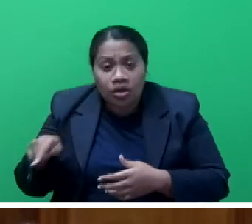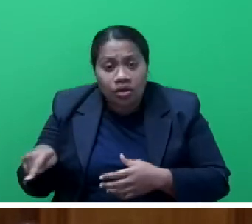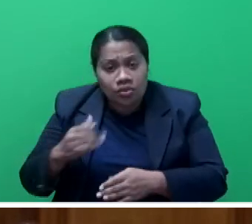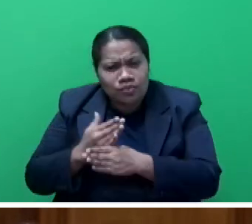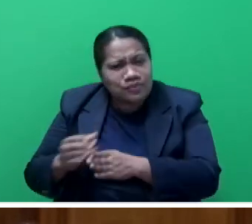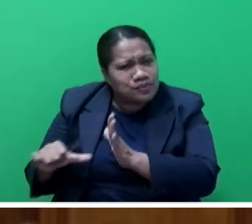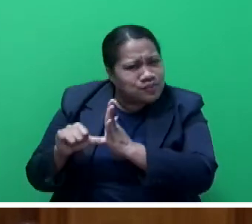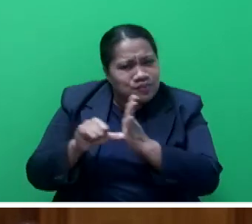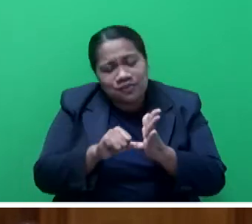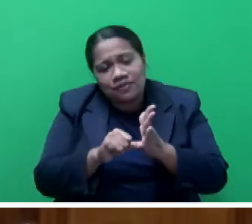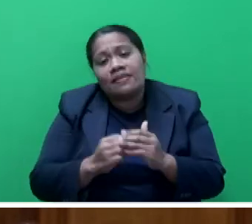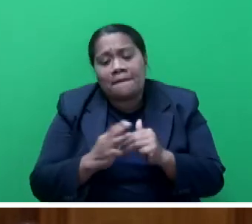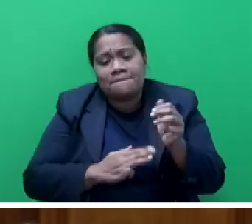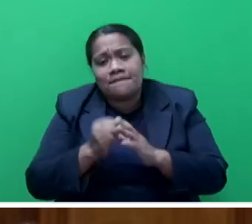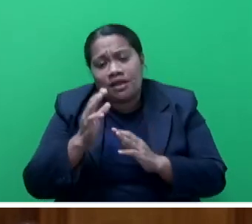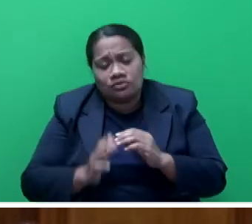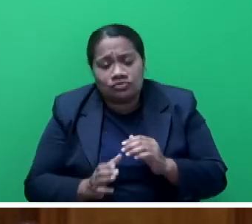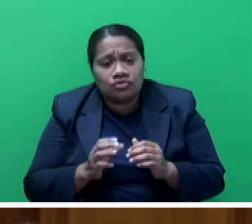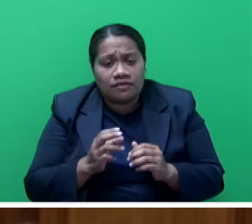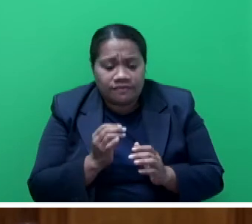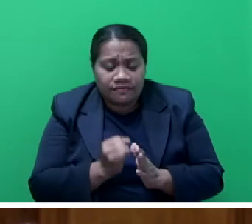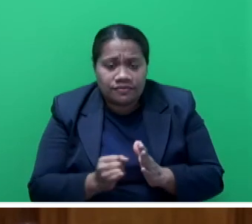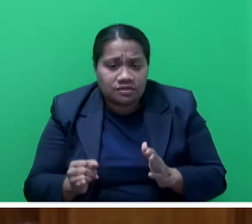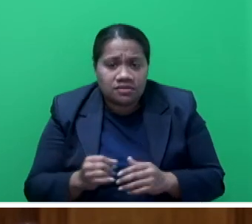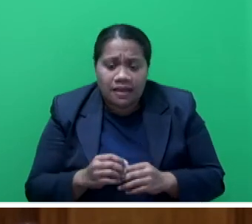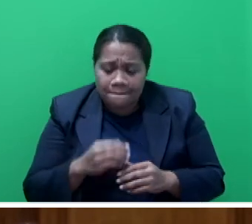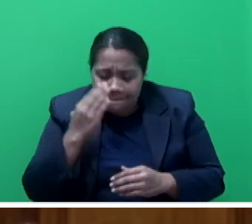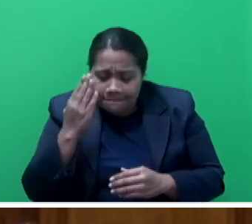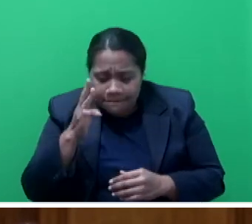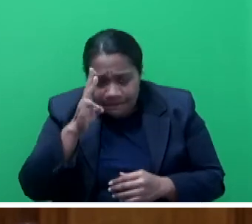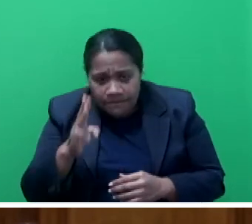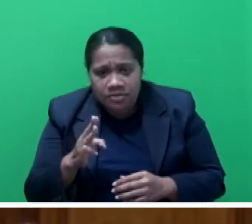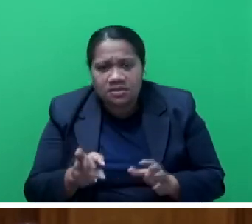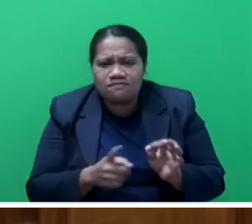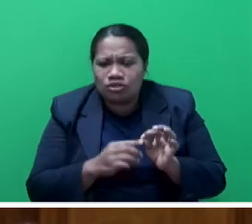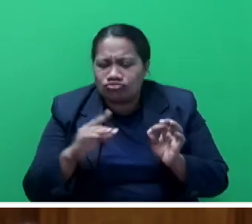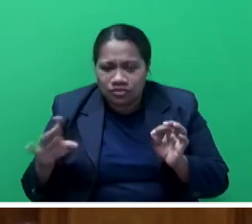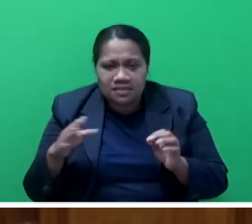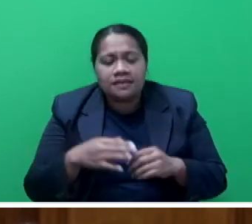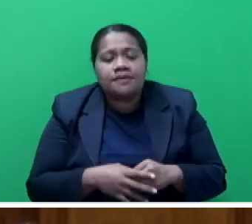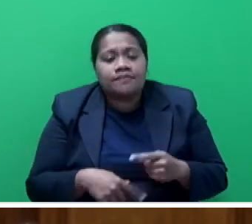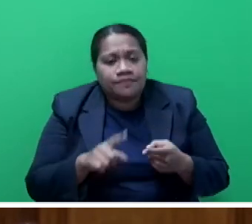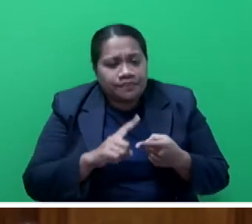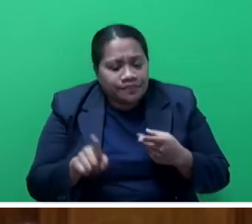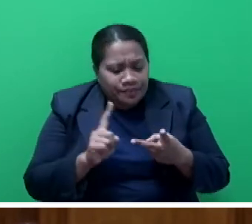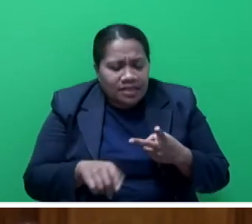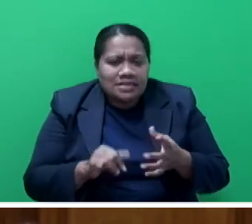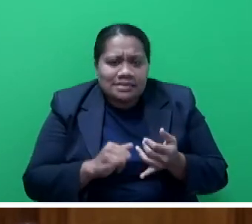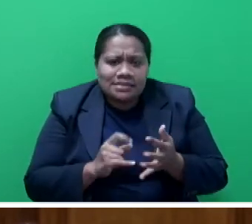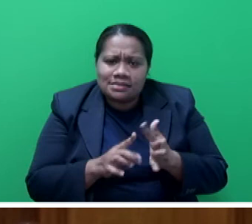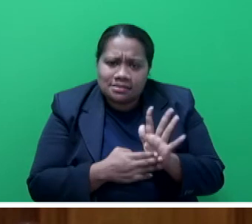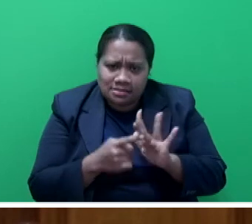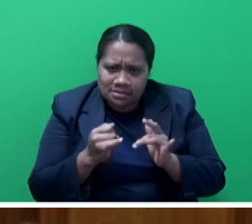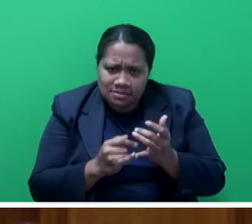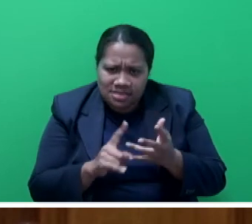for Infrastructure and Service Delivery for the Central and Eastern, Mr. Patrick Pangale, the Assistant Manager, Semisi Nakaulevu,